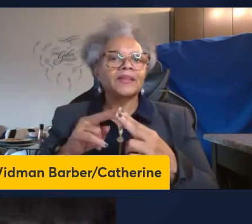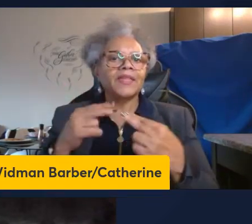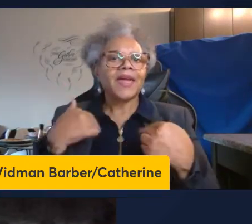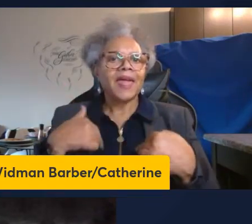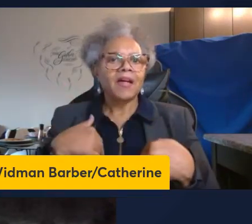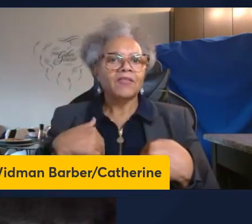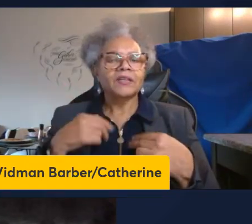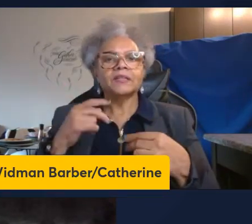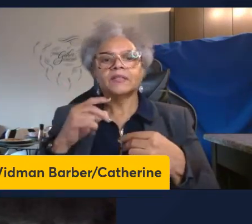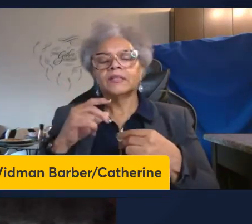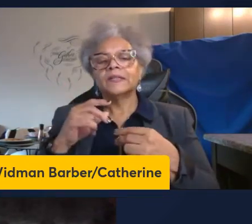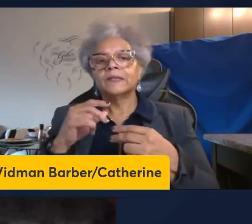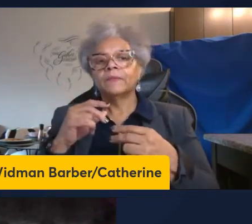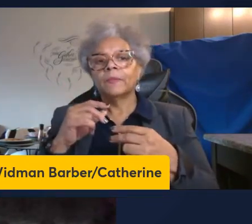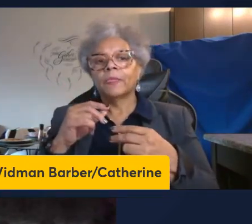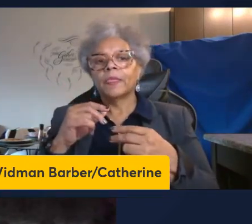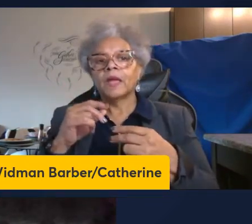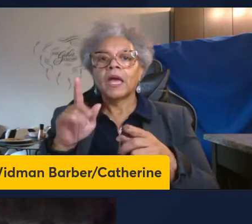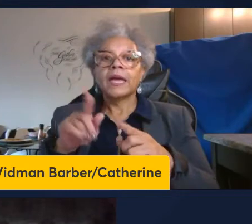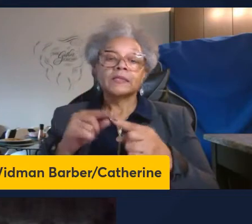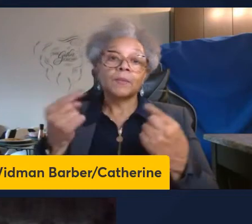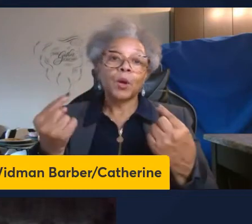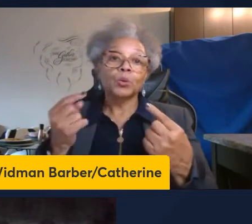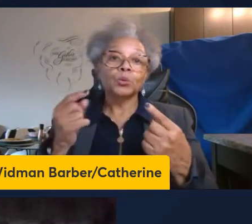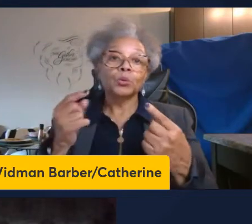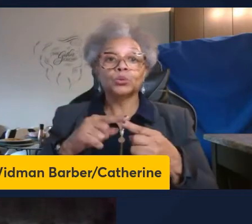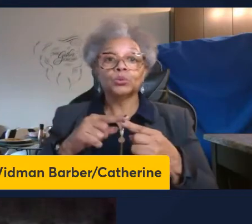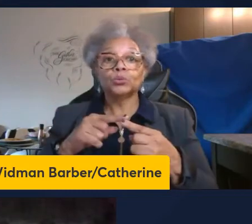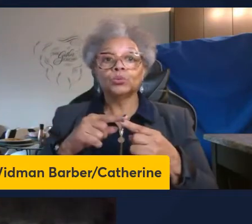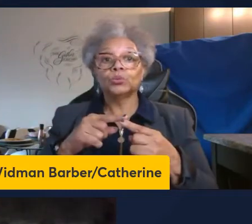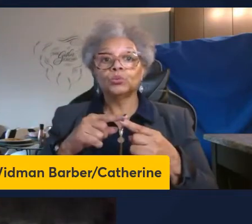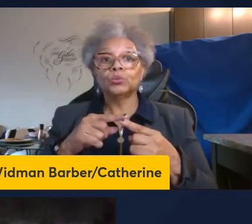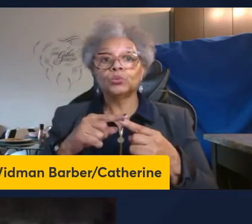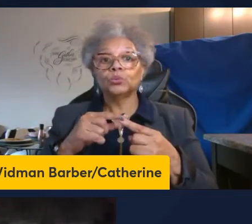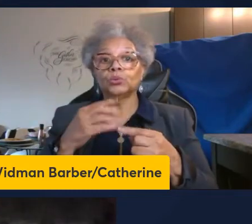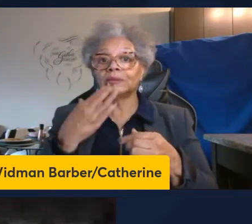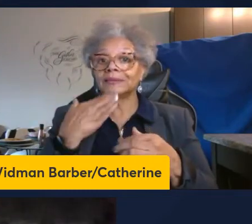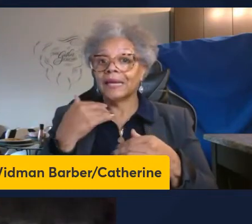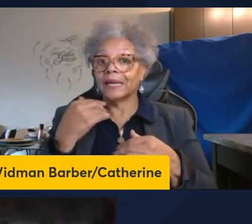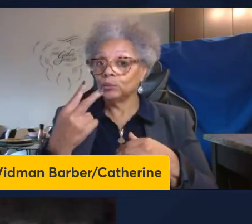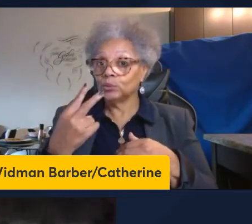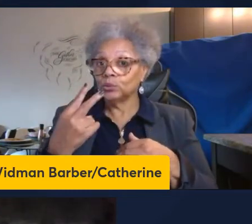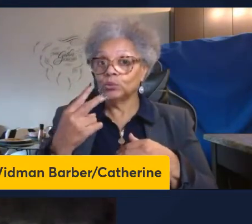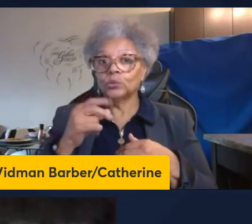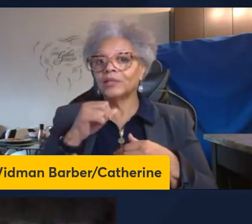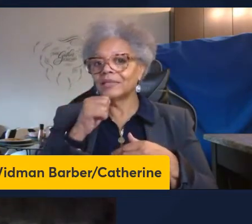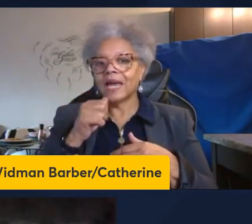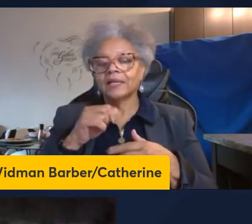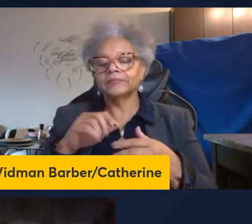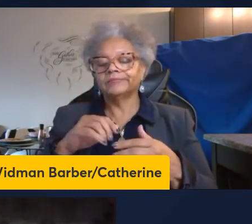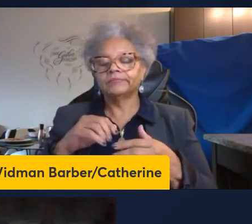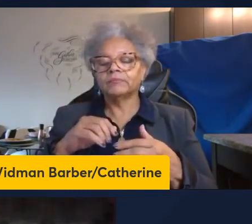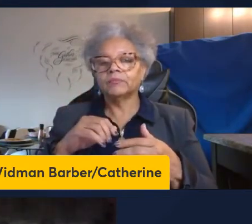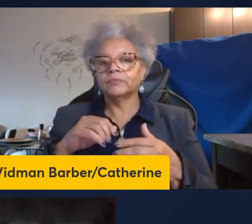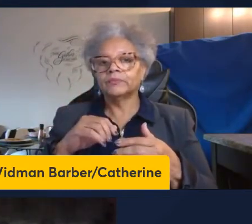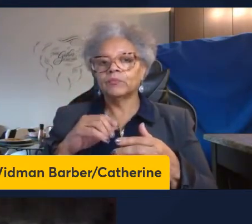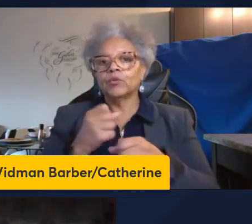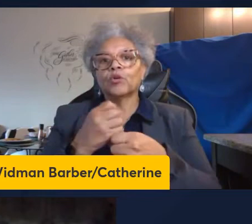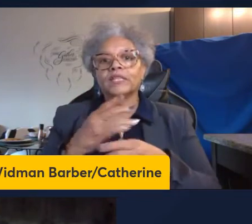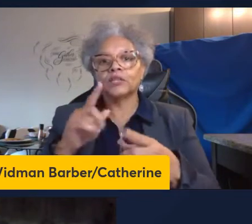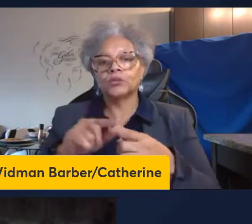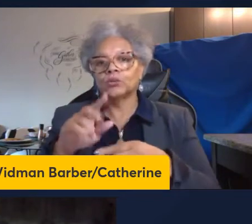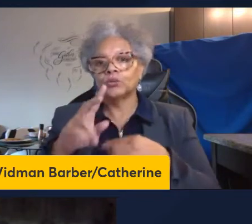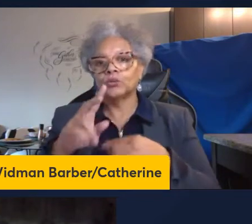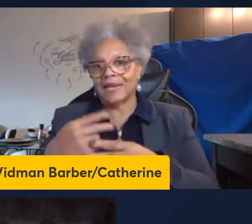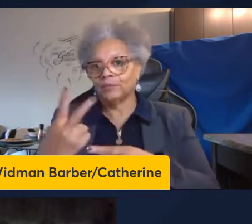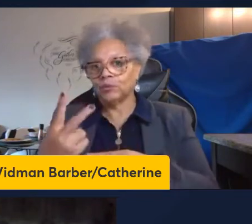2 diabetic, or as opposed to progressing and not getting type 2 diabetes. So we think that could be a really, really good indicator, especially since we're